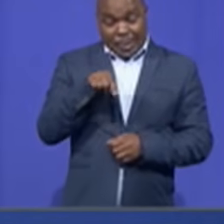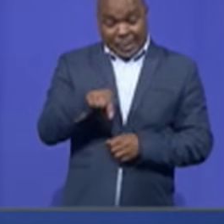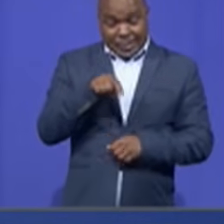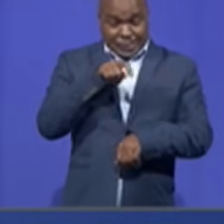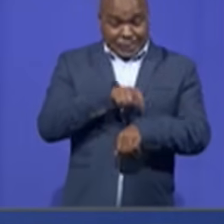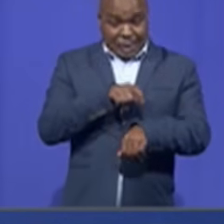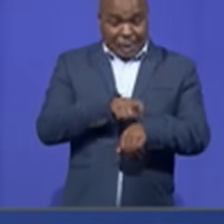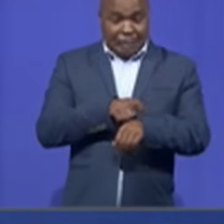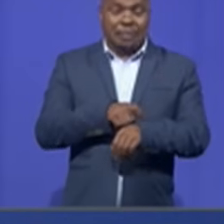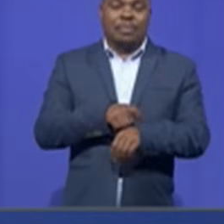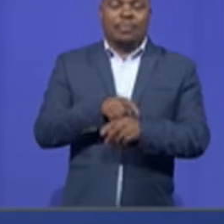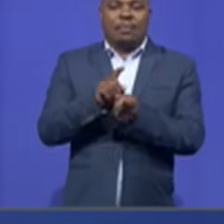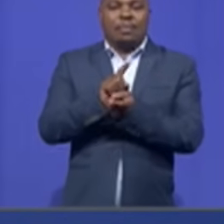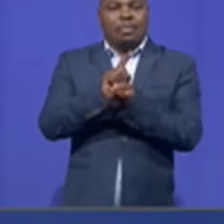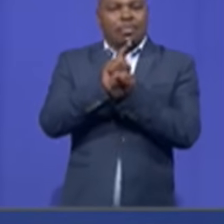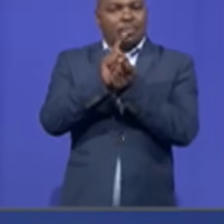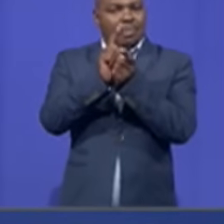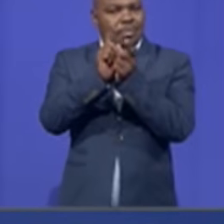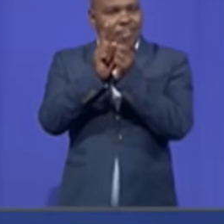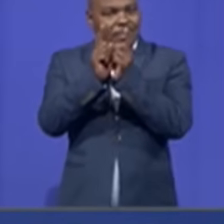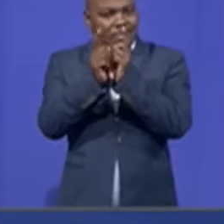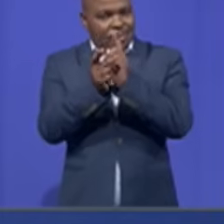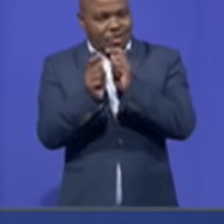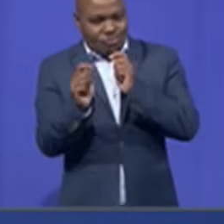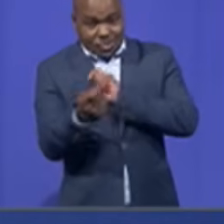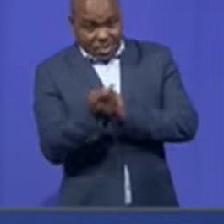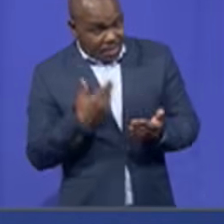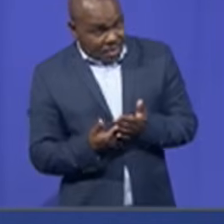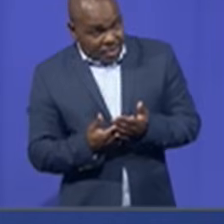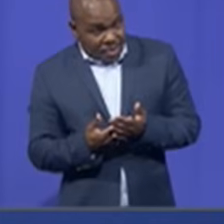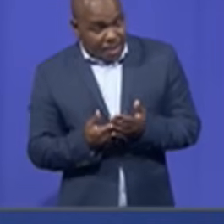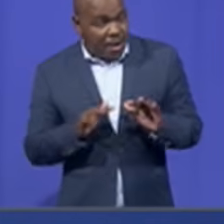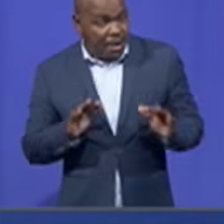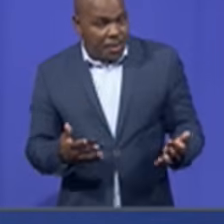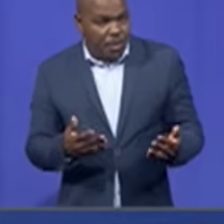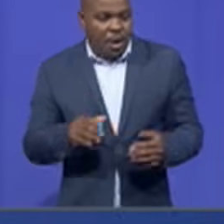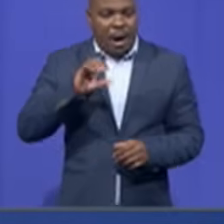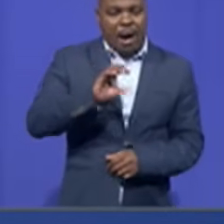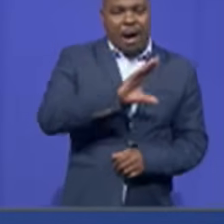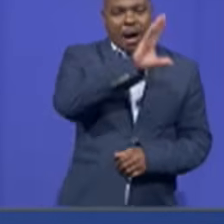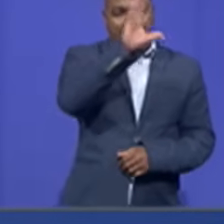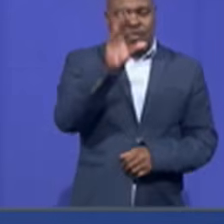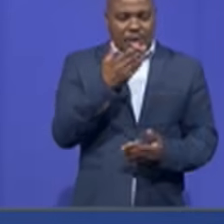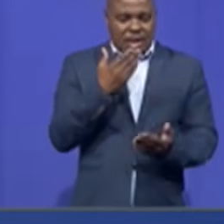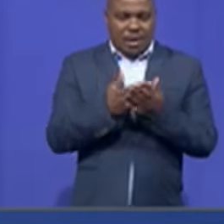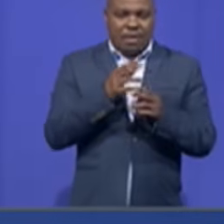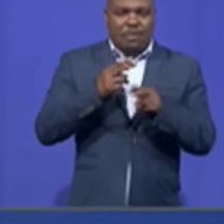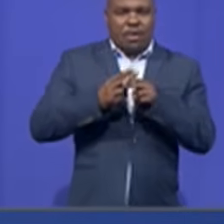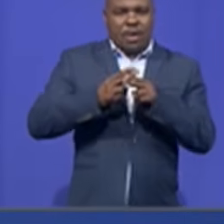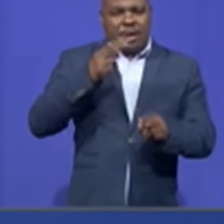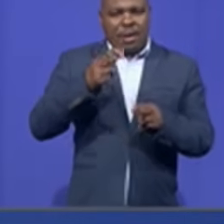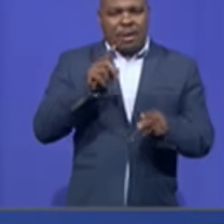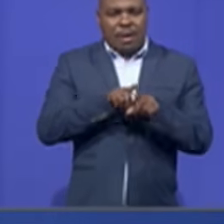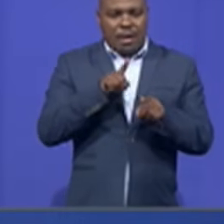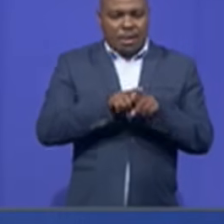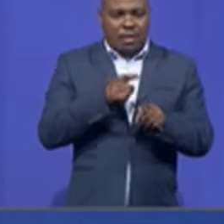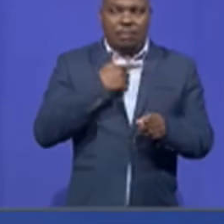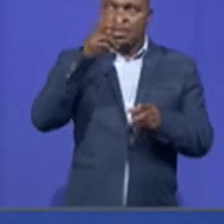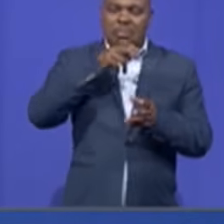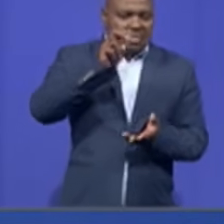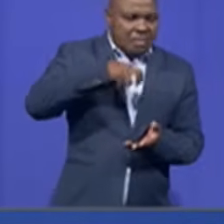moment become the turning point through which Africa finally moves from